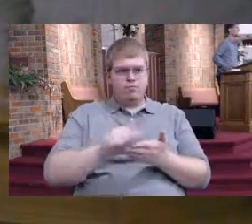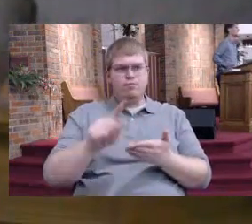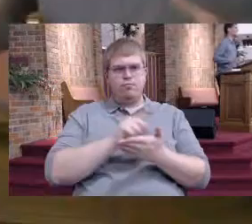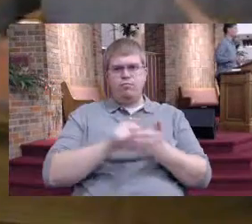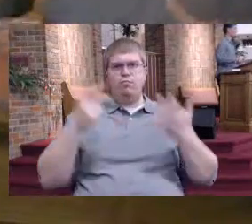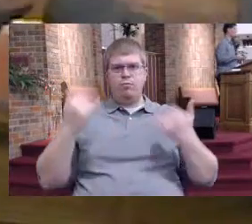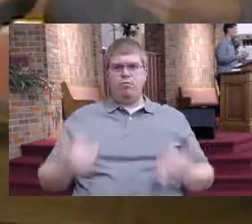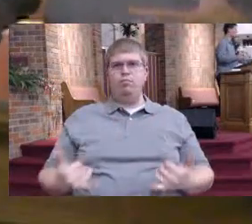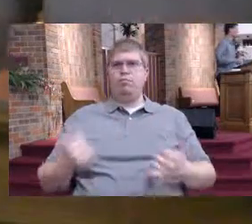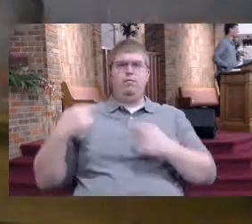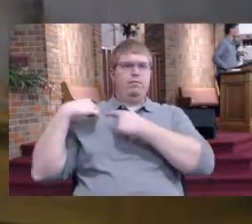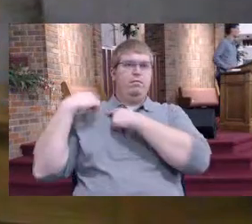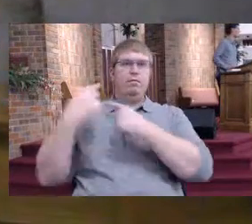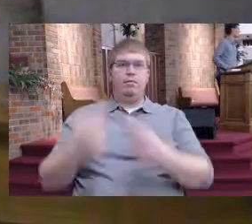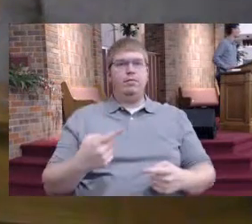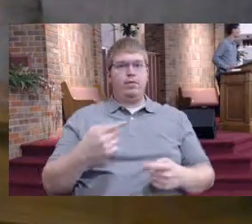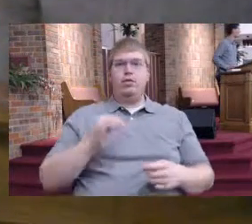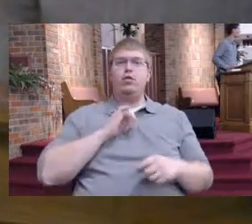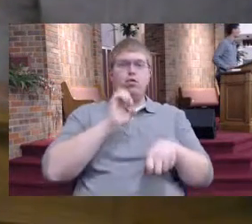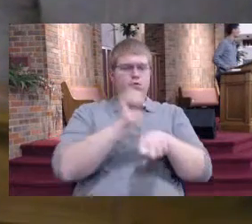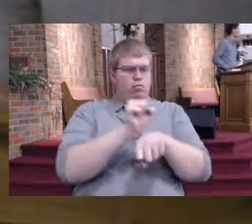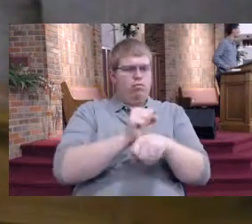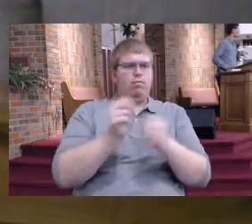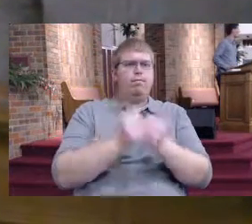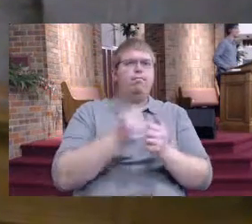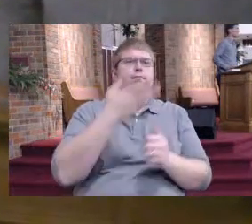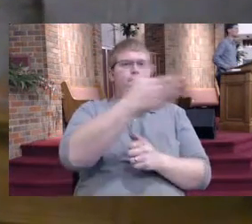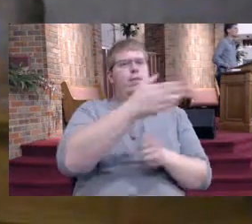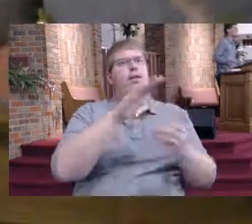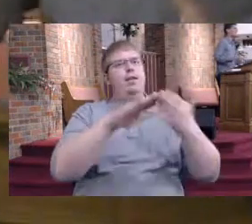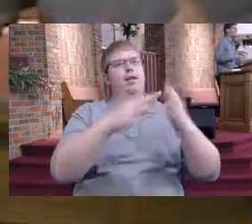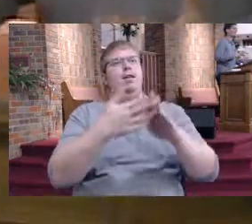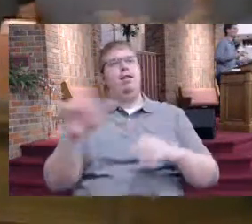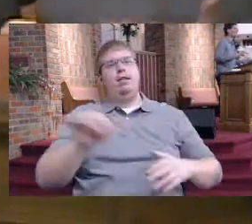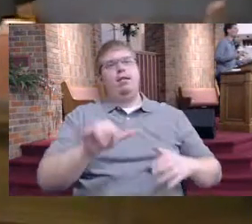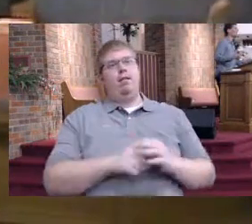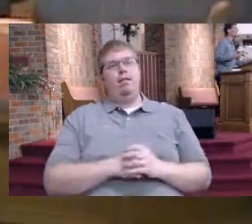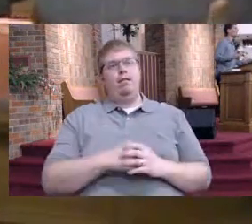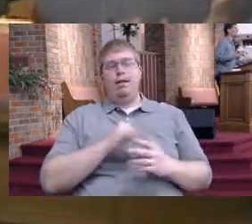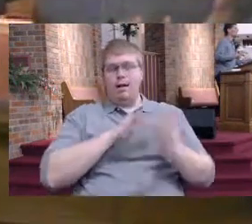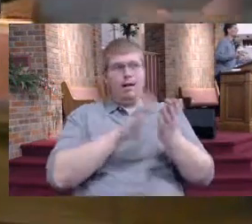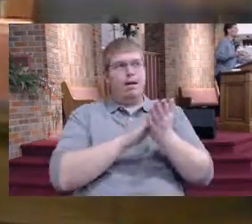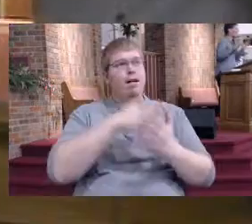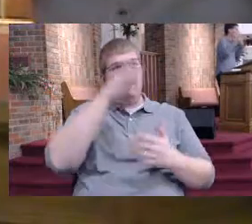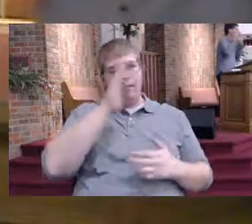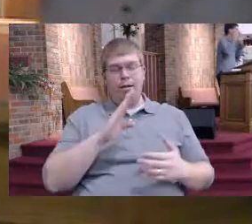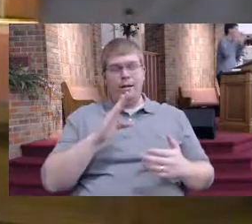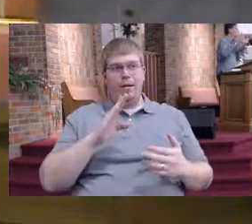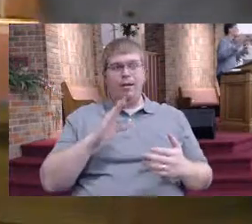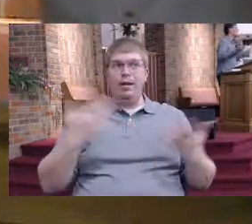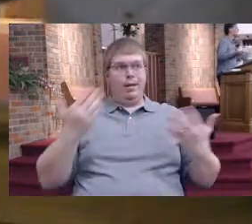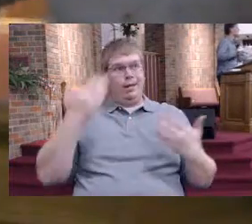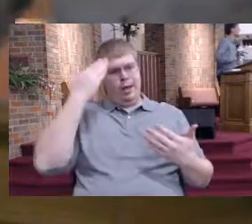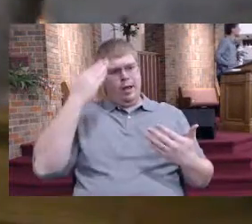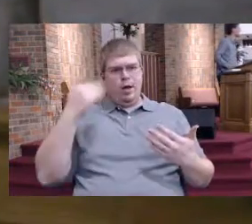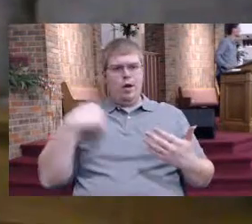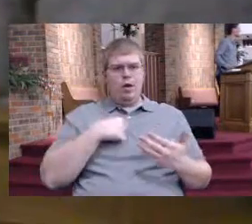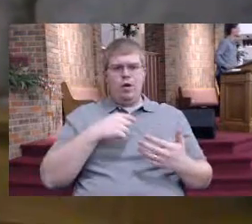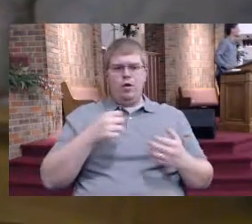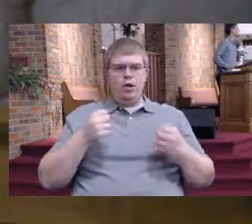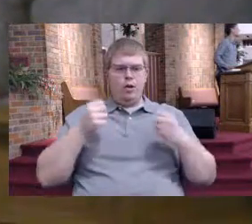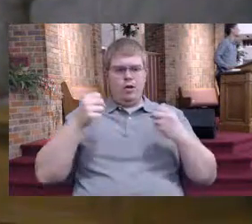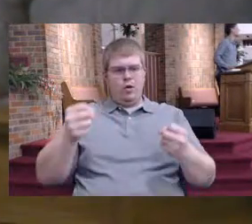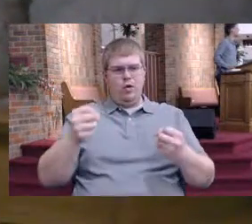and evangelizing and spreading the gospel that way. And I just praise God for that, even though we were driving through a